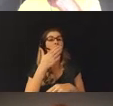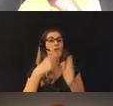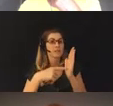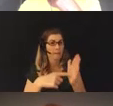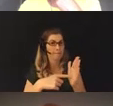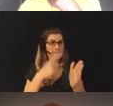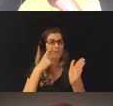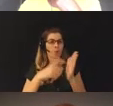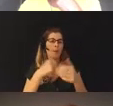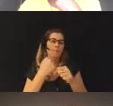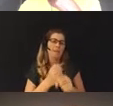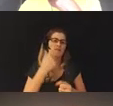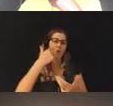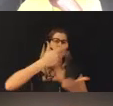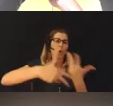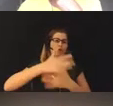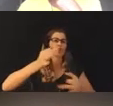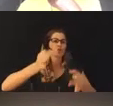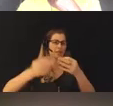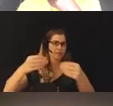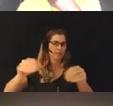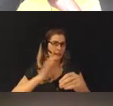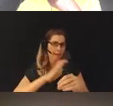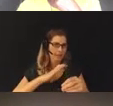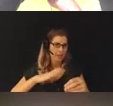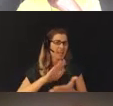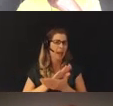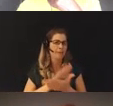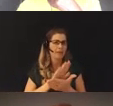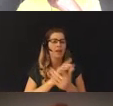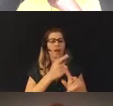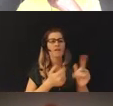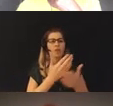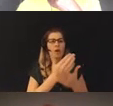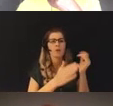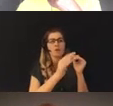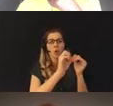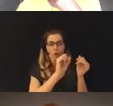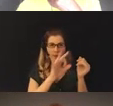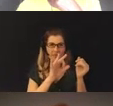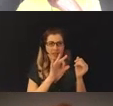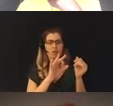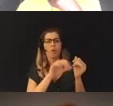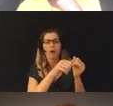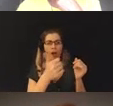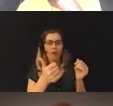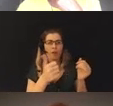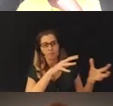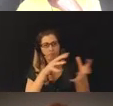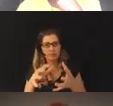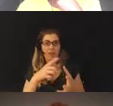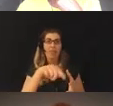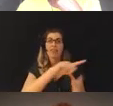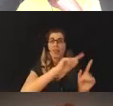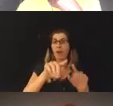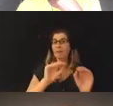with the Social Justice Sewing Academy, which has artists from Harvard and San Francisco partnering together. And so they came and taught my students how to